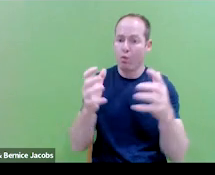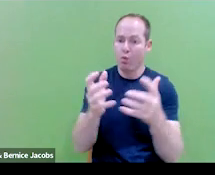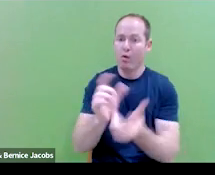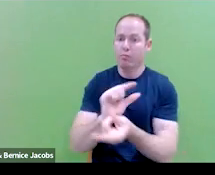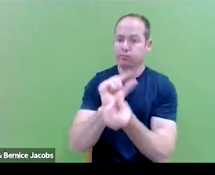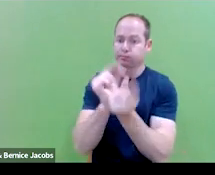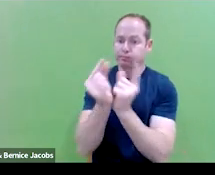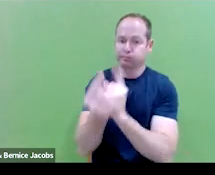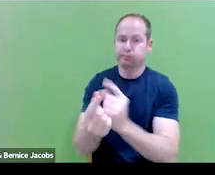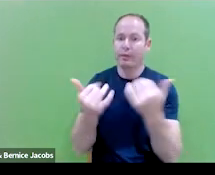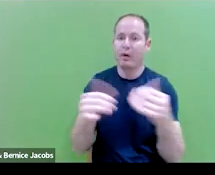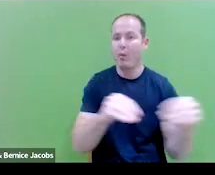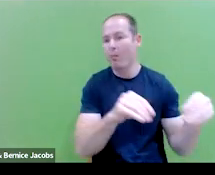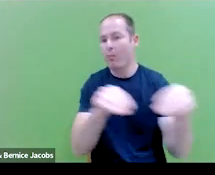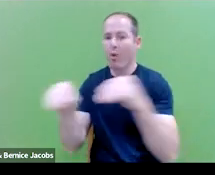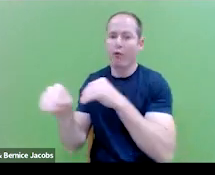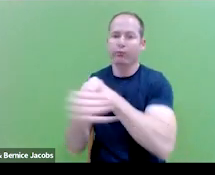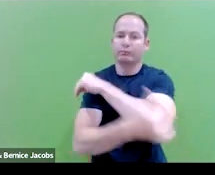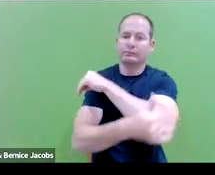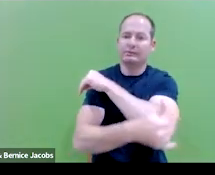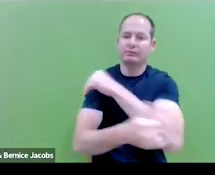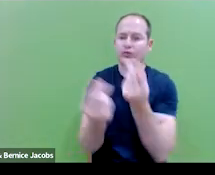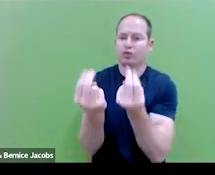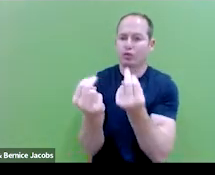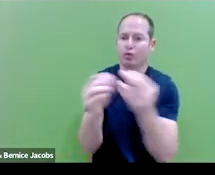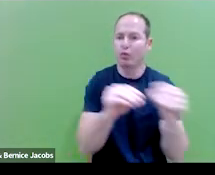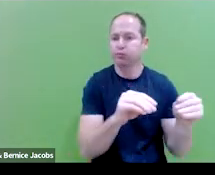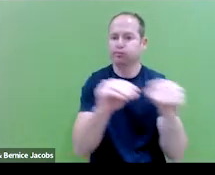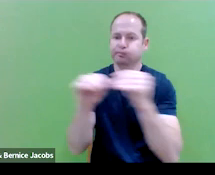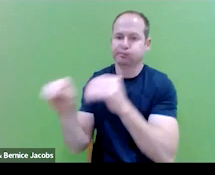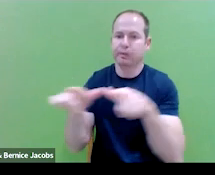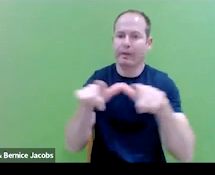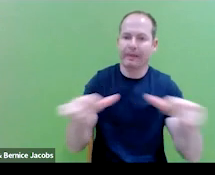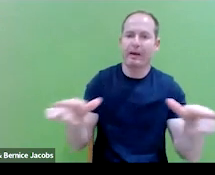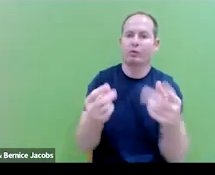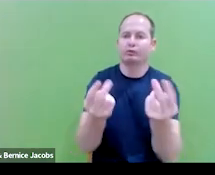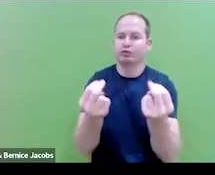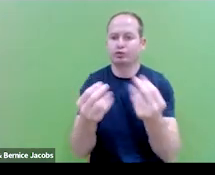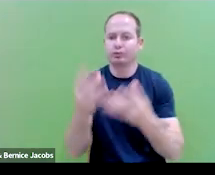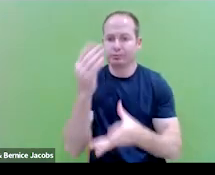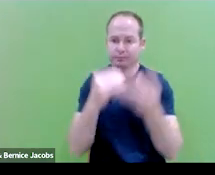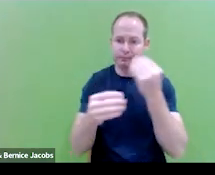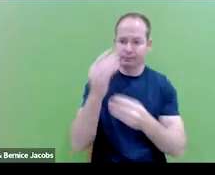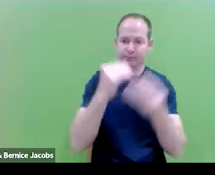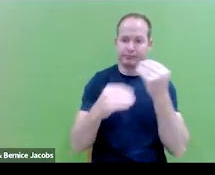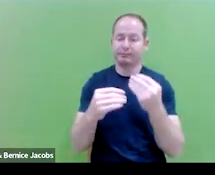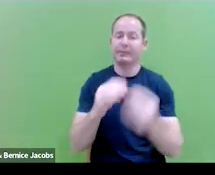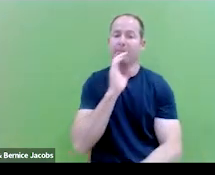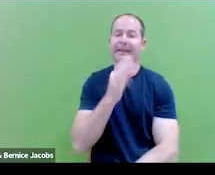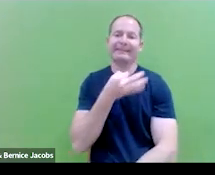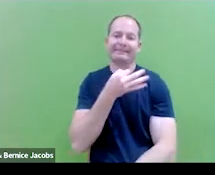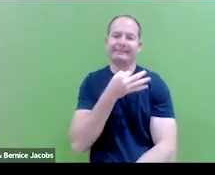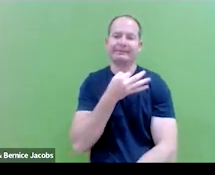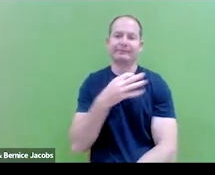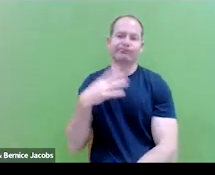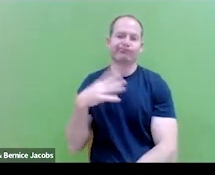migrating, immigrating, moving, speaking different languages, not having necessarily English as a first language,